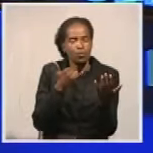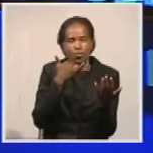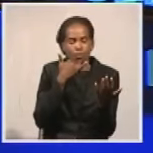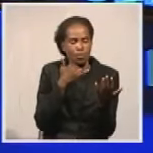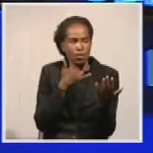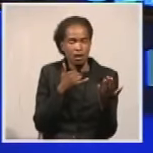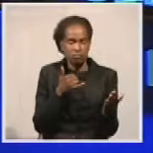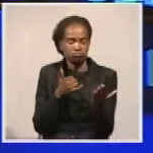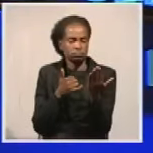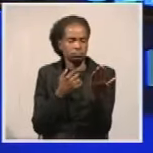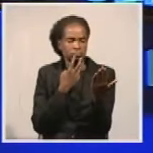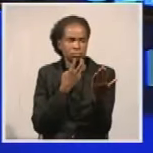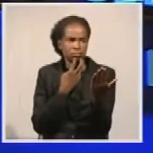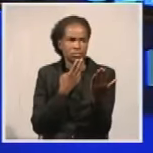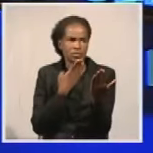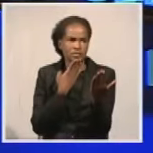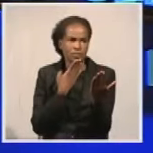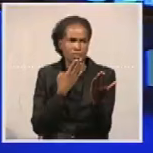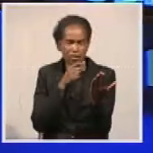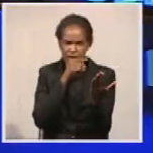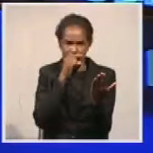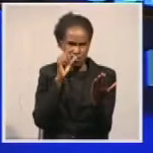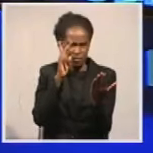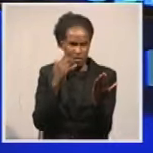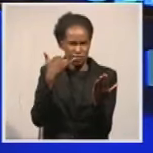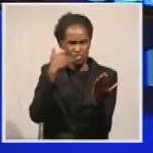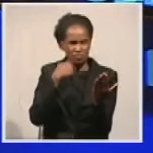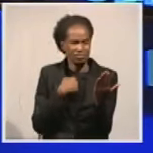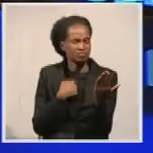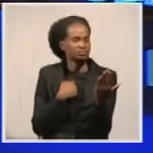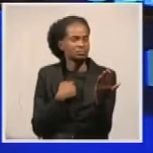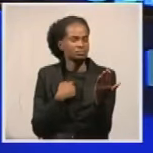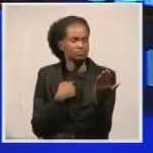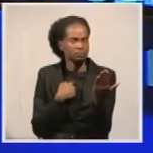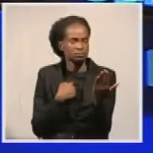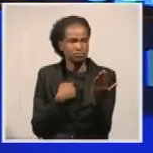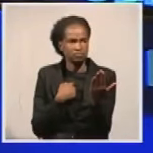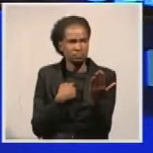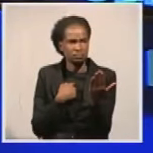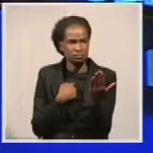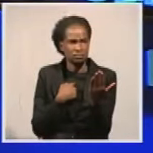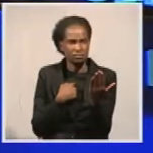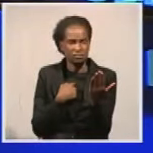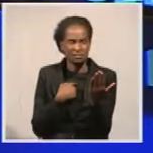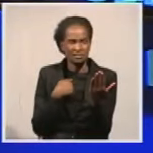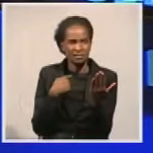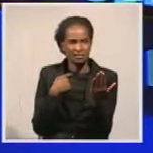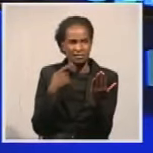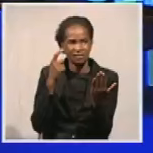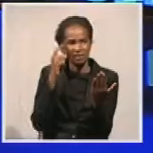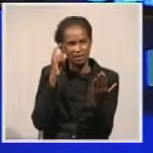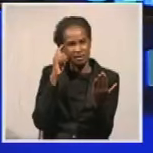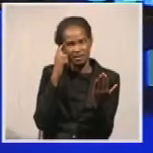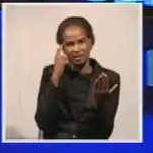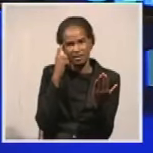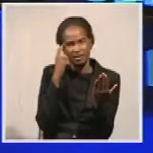When I saw the name of the person who called, it immediately registered to